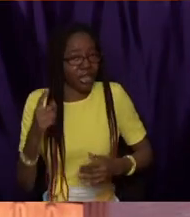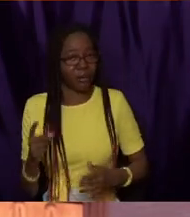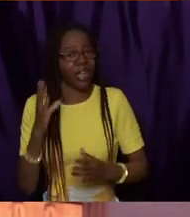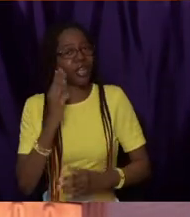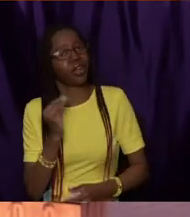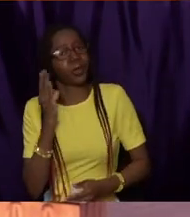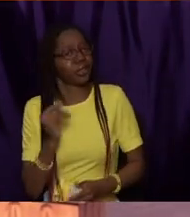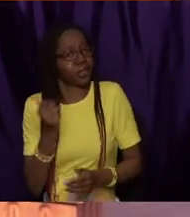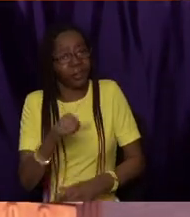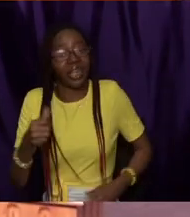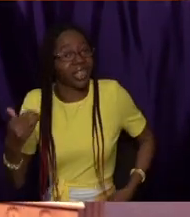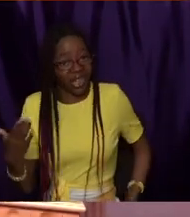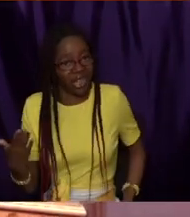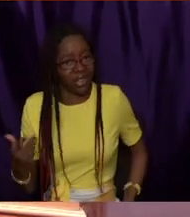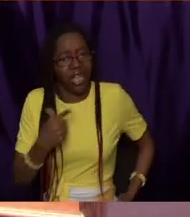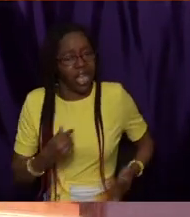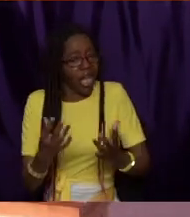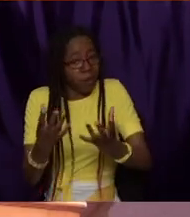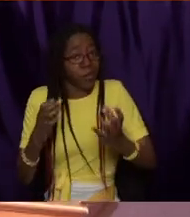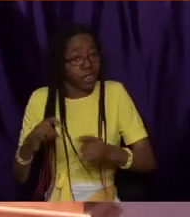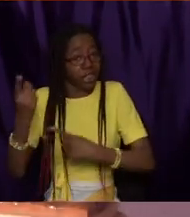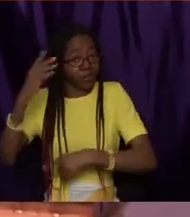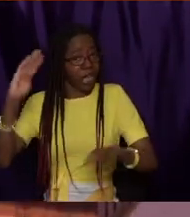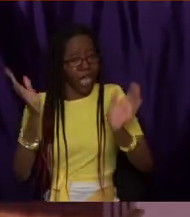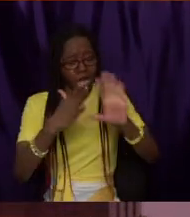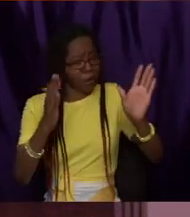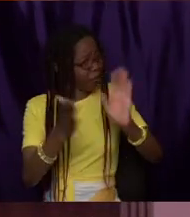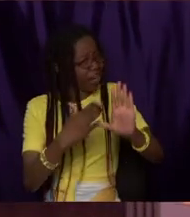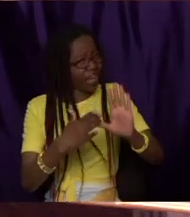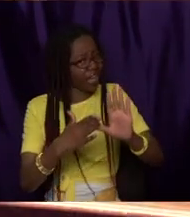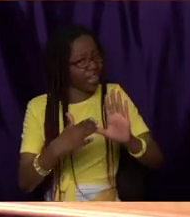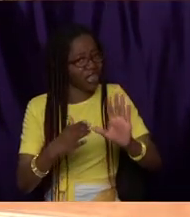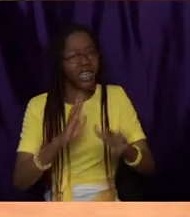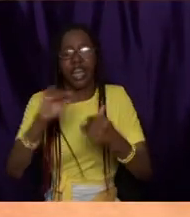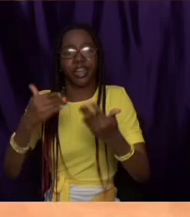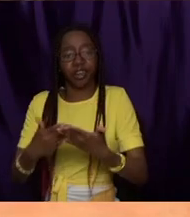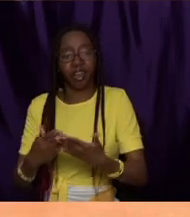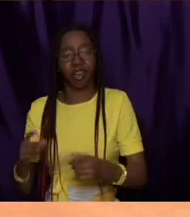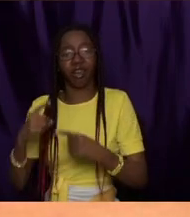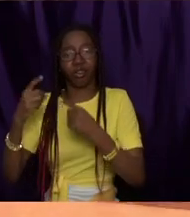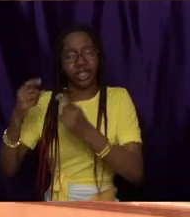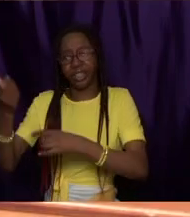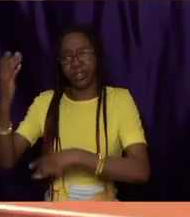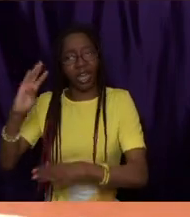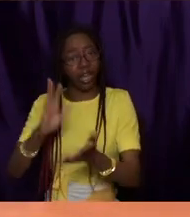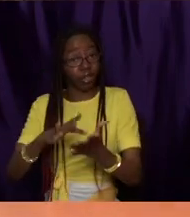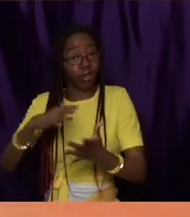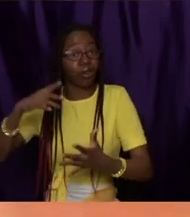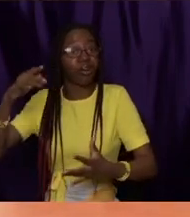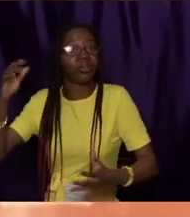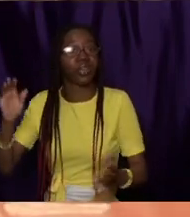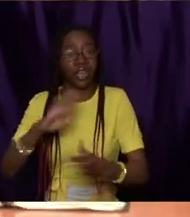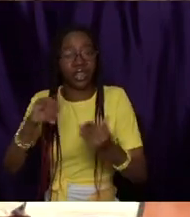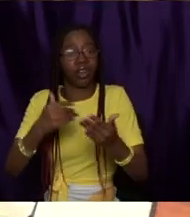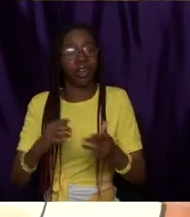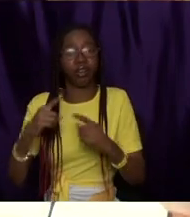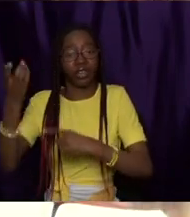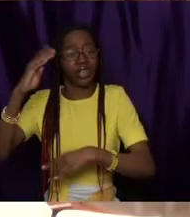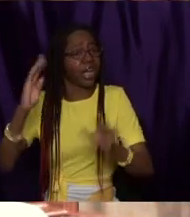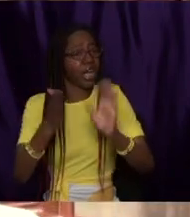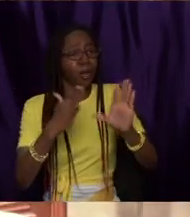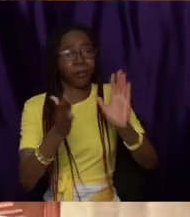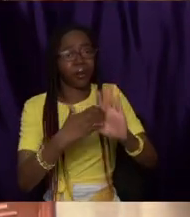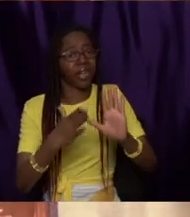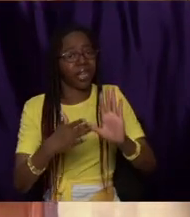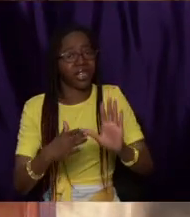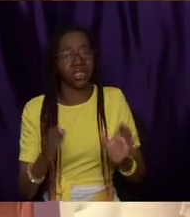going through anything? I dare you to give God praise in it all. Give God glory in it all. Give God praise in